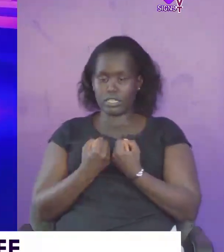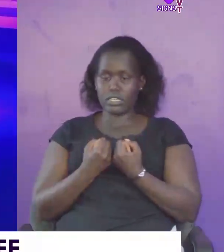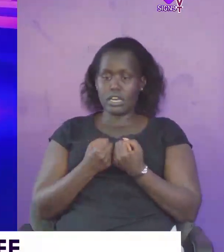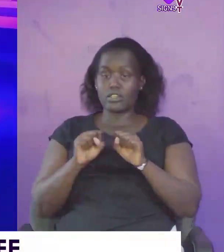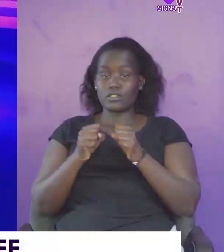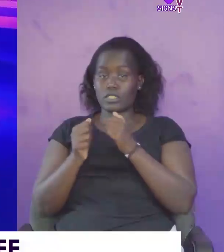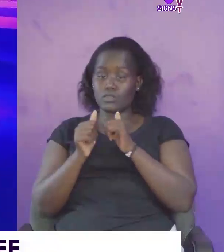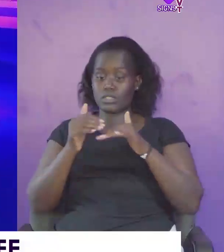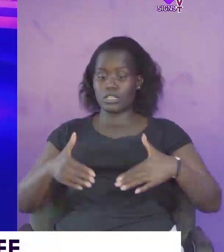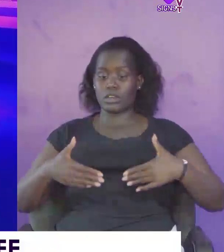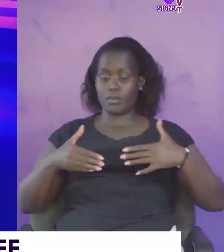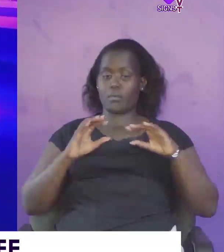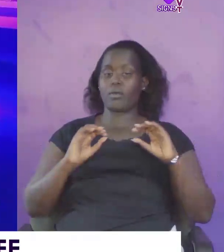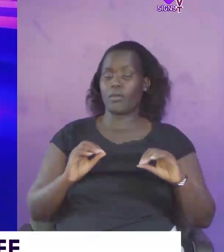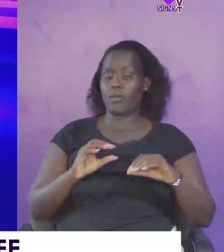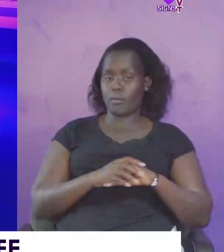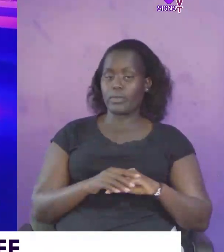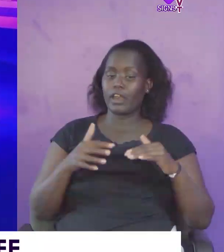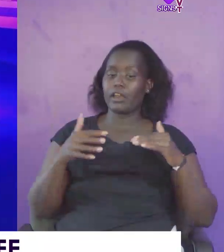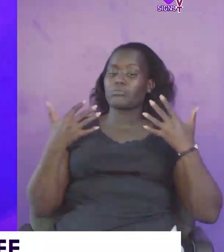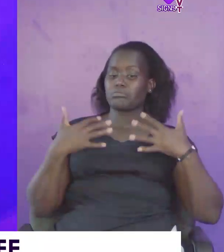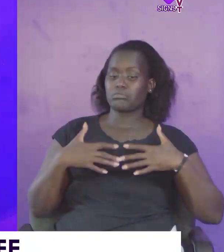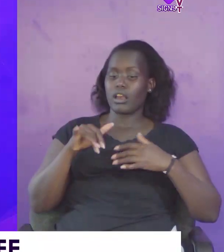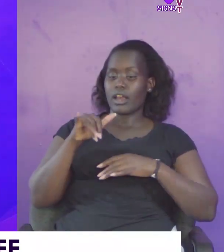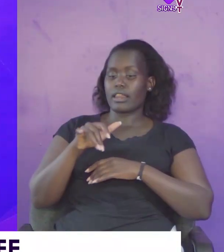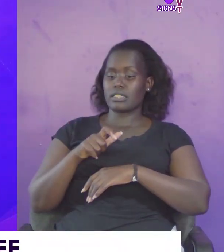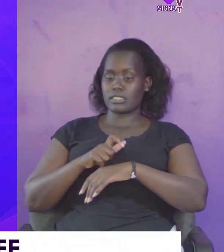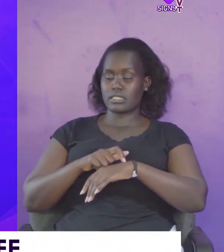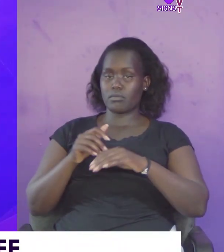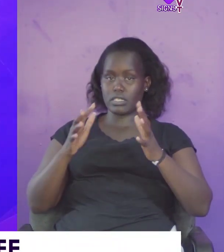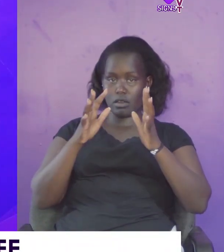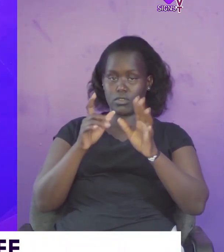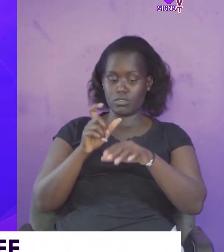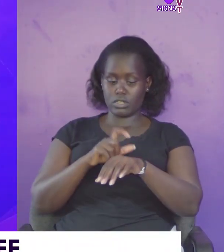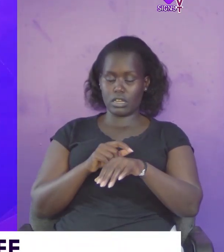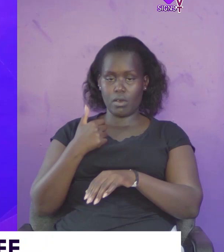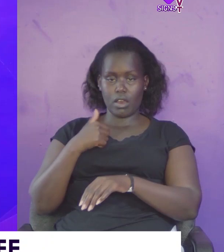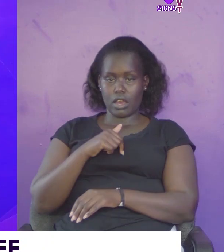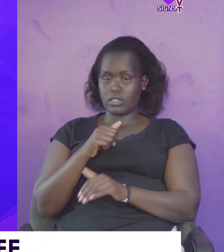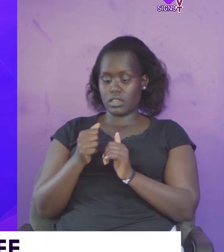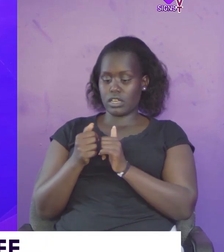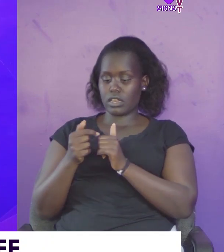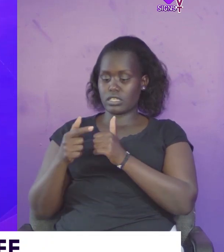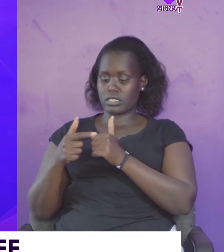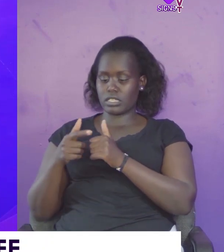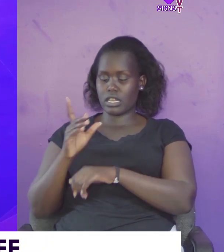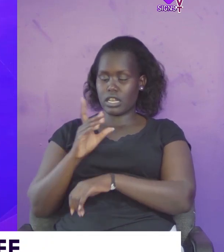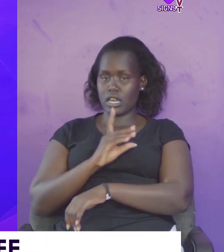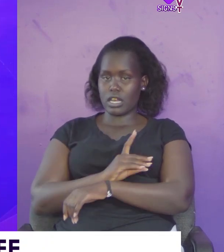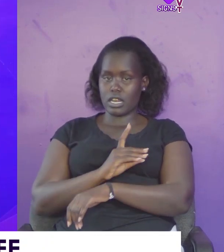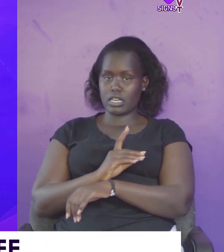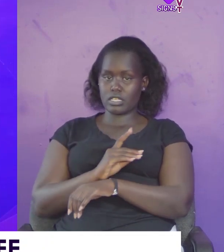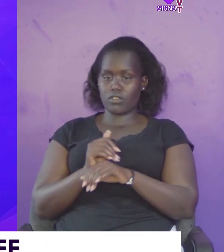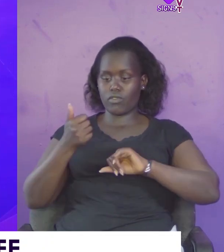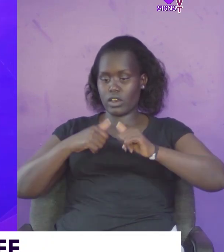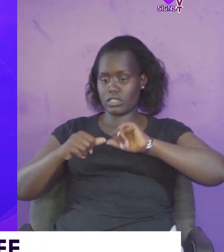happy. You know, it is amazing that during such a celebration season, are we in those 16 days of activism? Yes. There is a